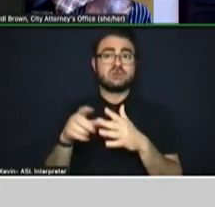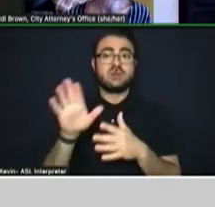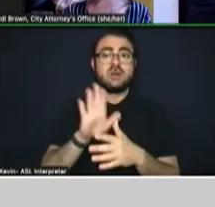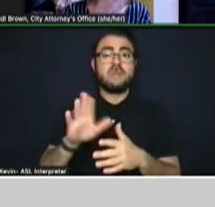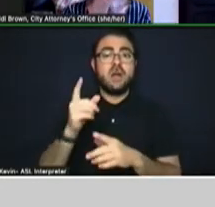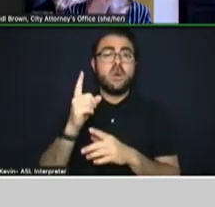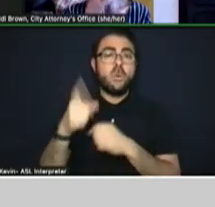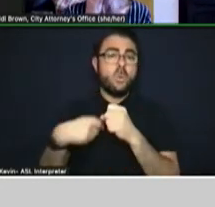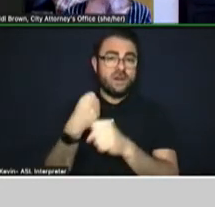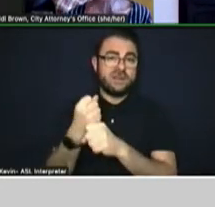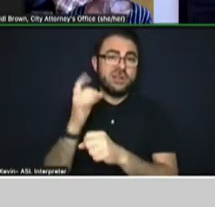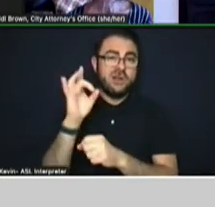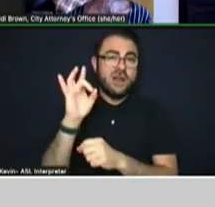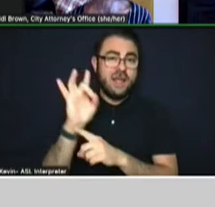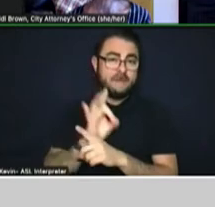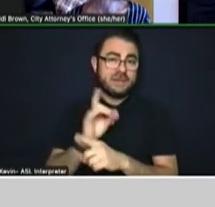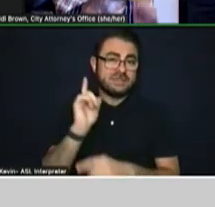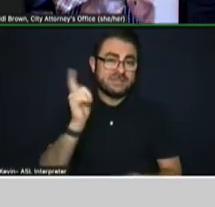8 months.